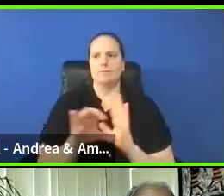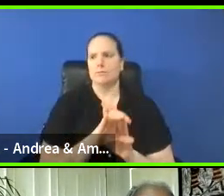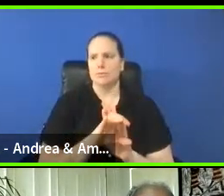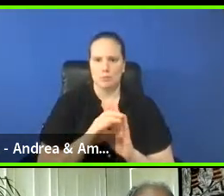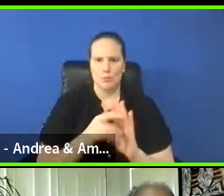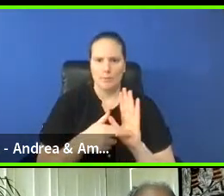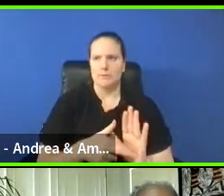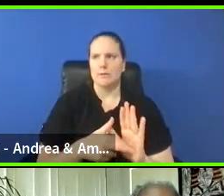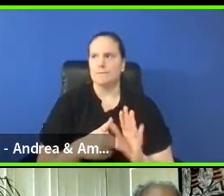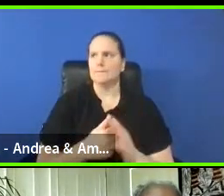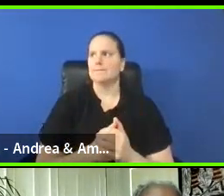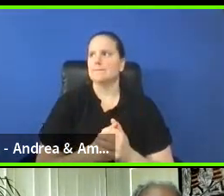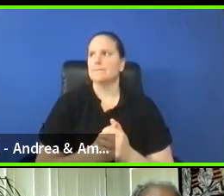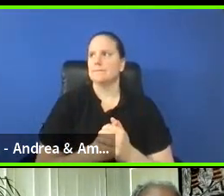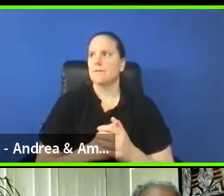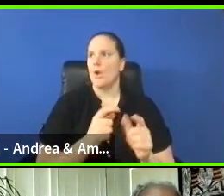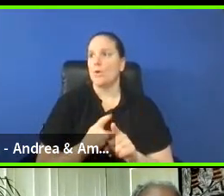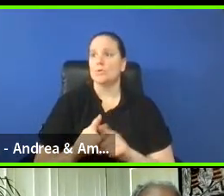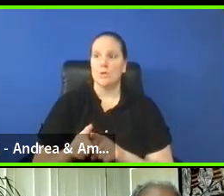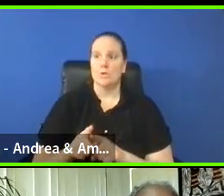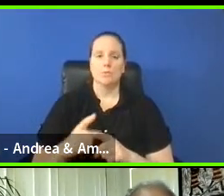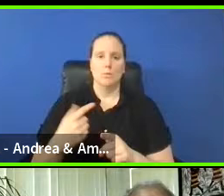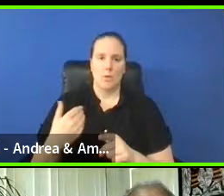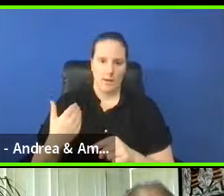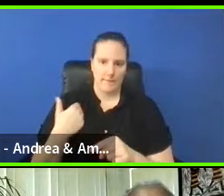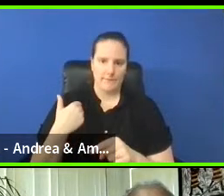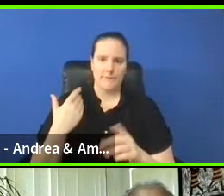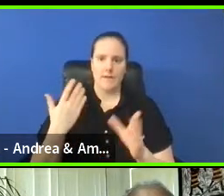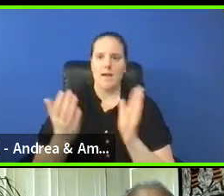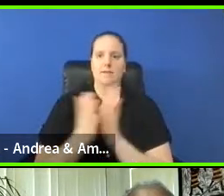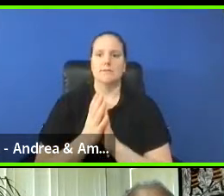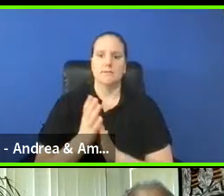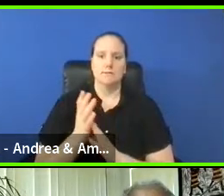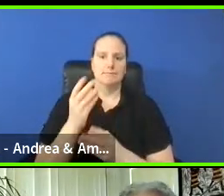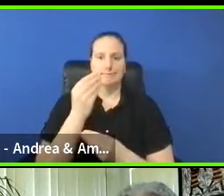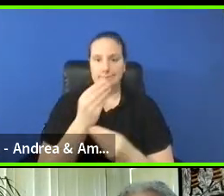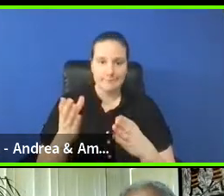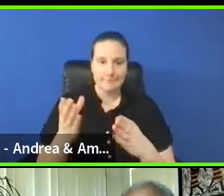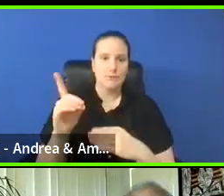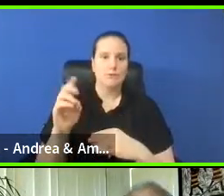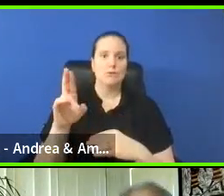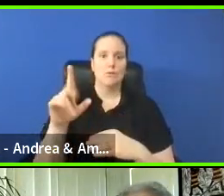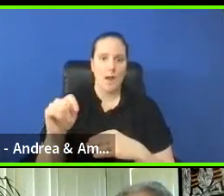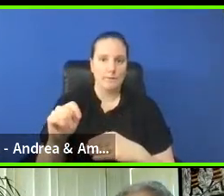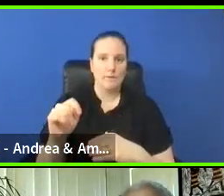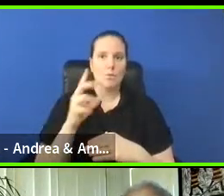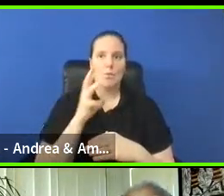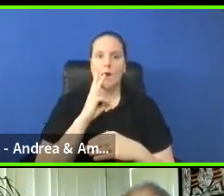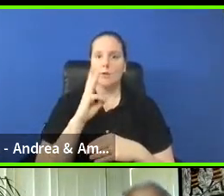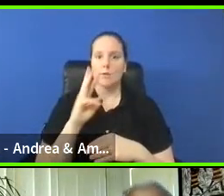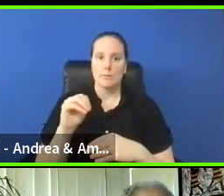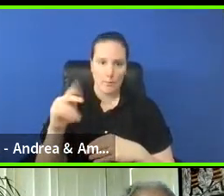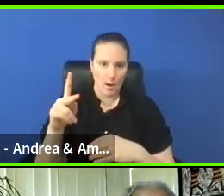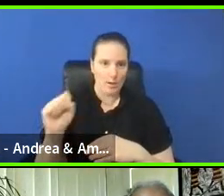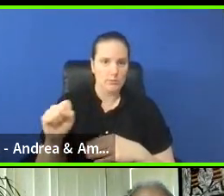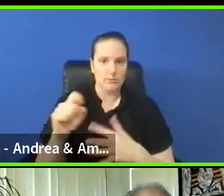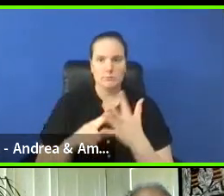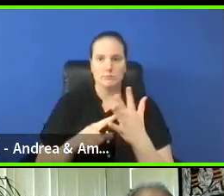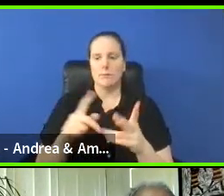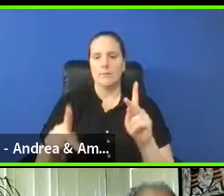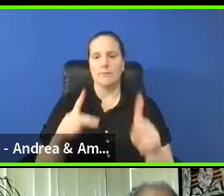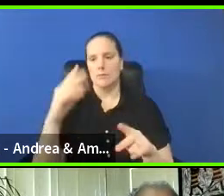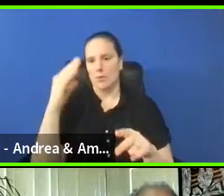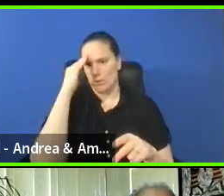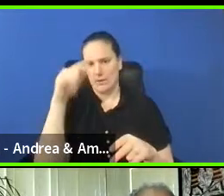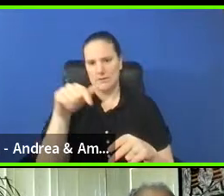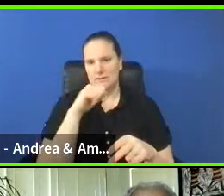represent. Additionally, we have asked that disclaimers, drafts, watermarks, all the things that could make sure that folks know that